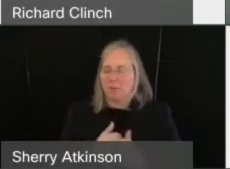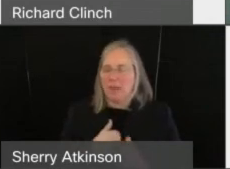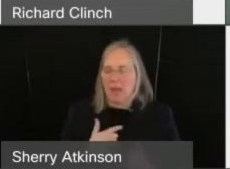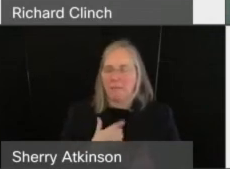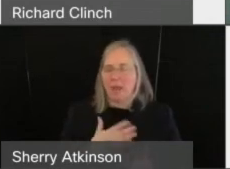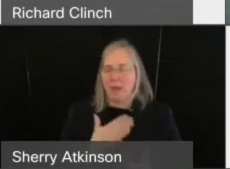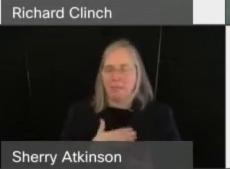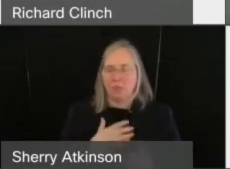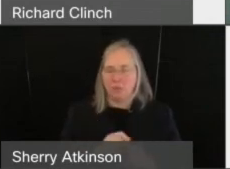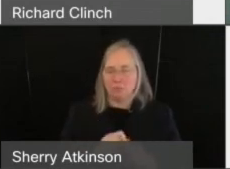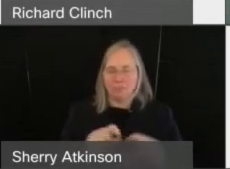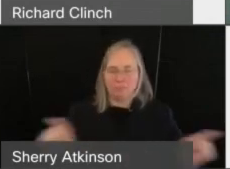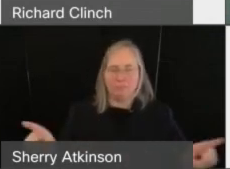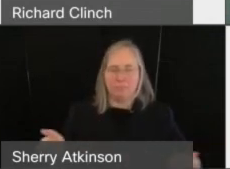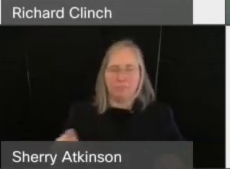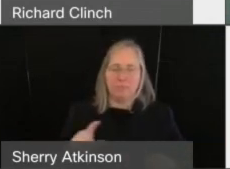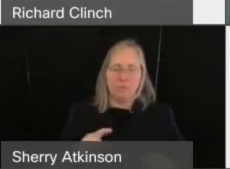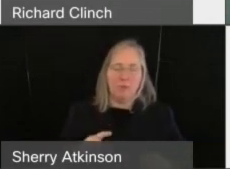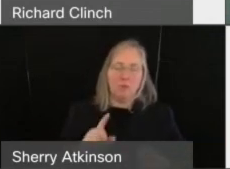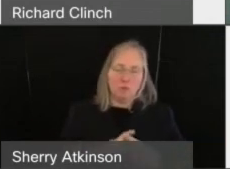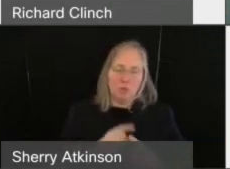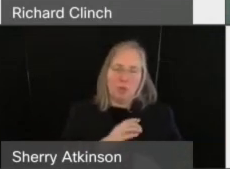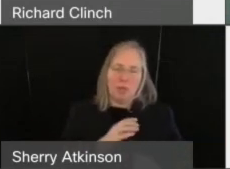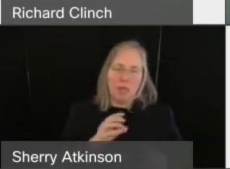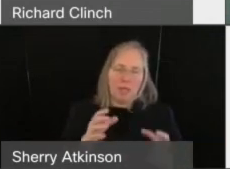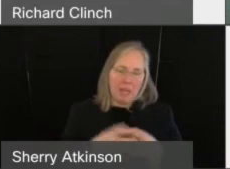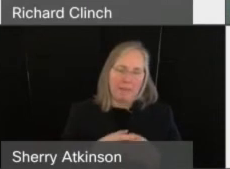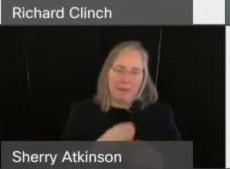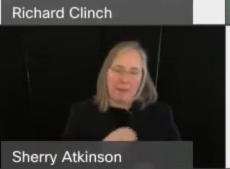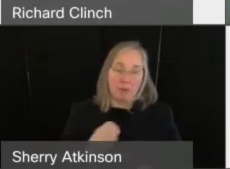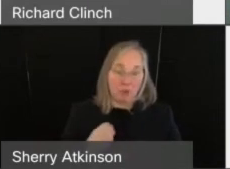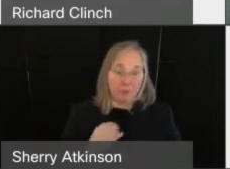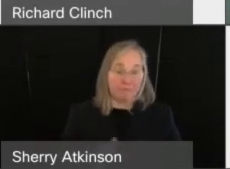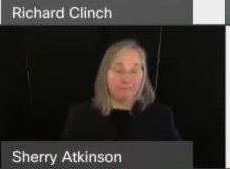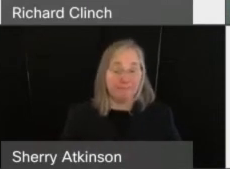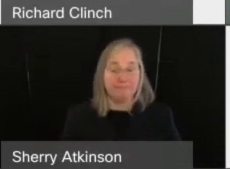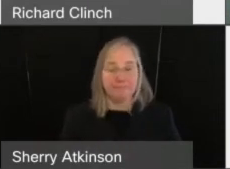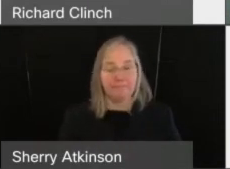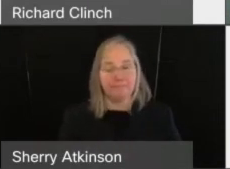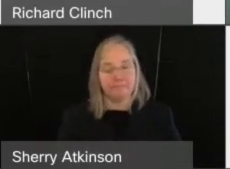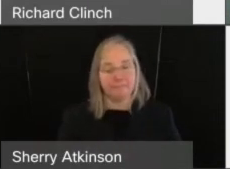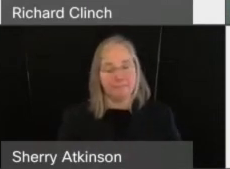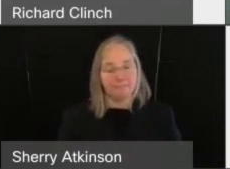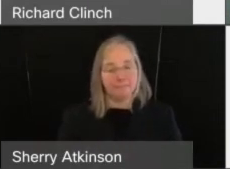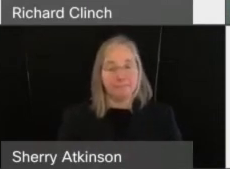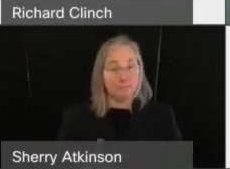the committee members there. Great, thank you. We're opening to question now.